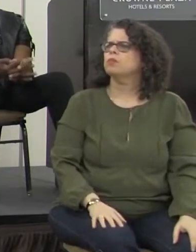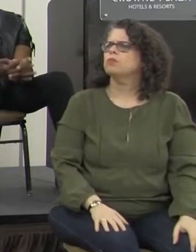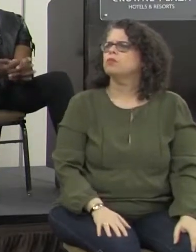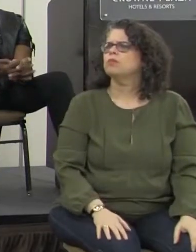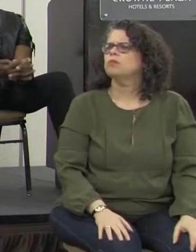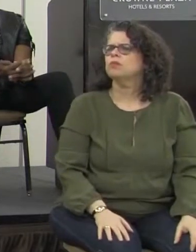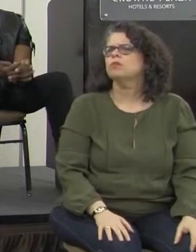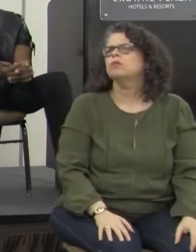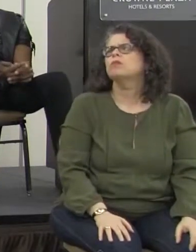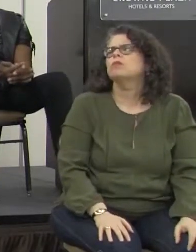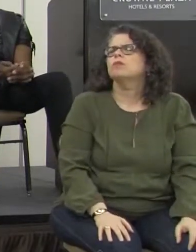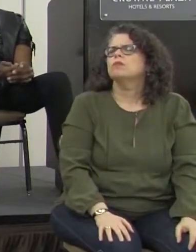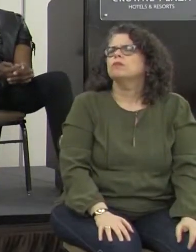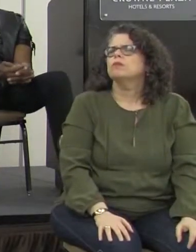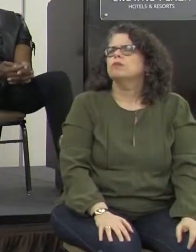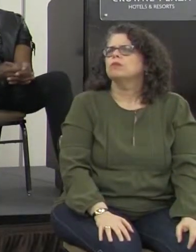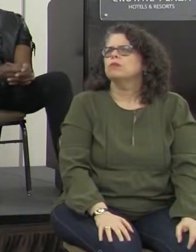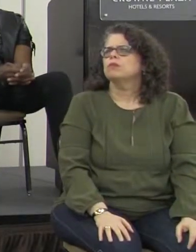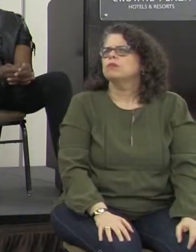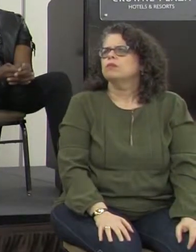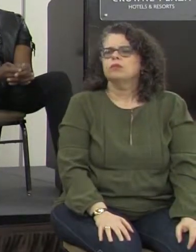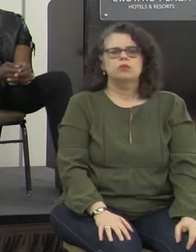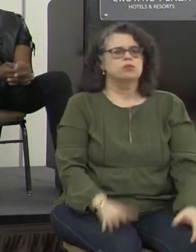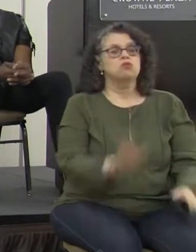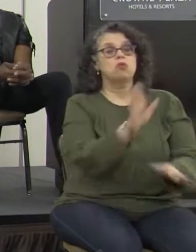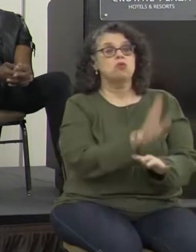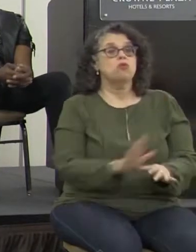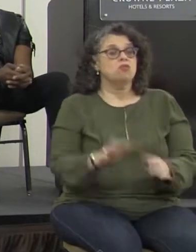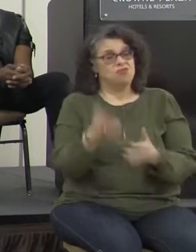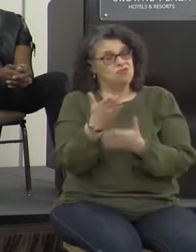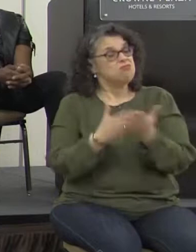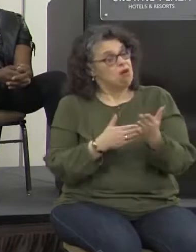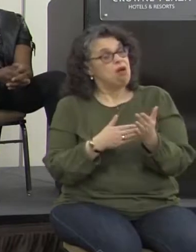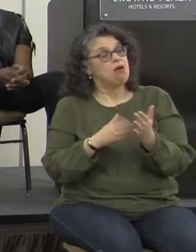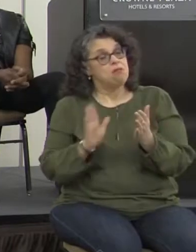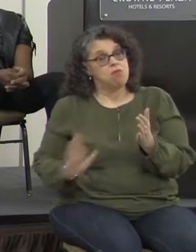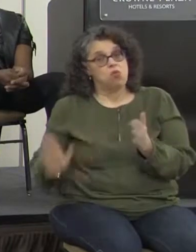For those whose fetish is race play,